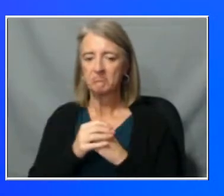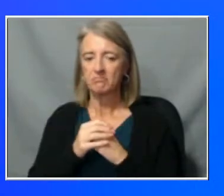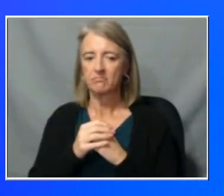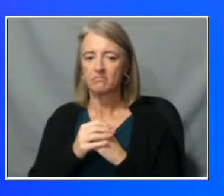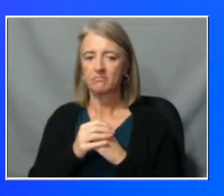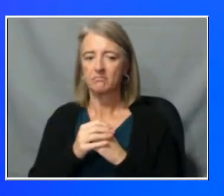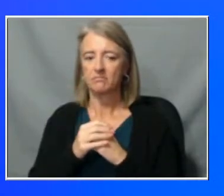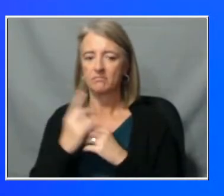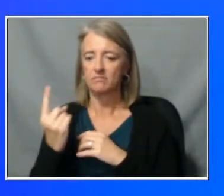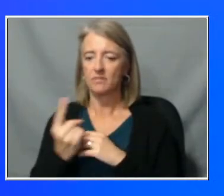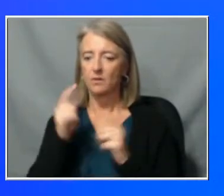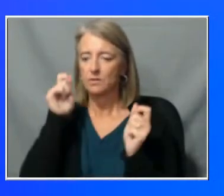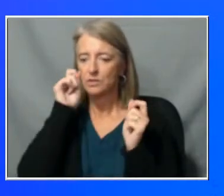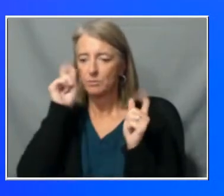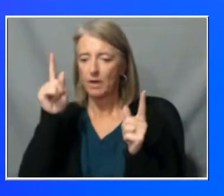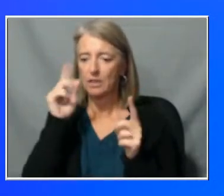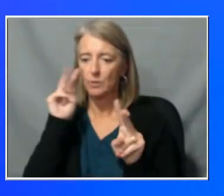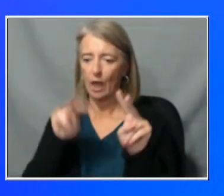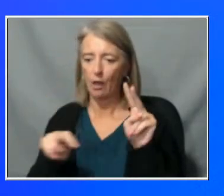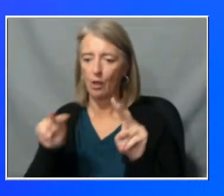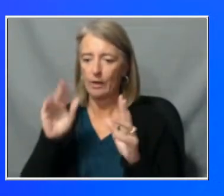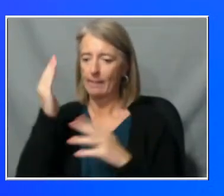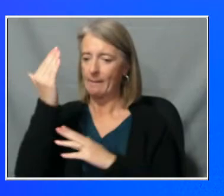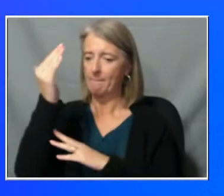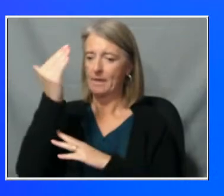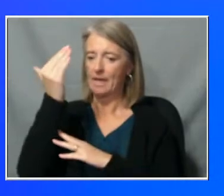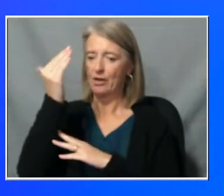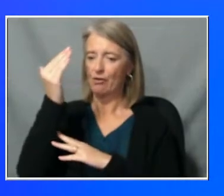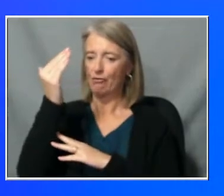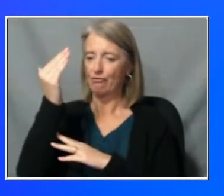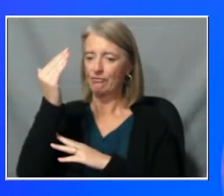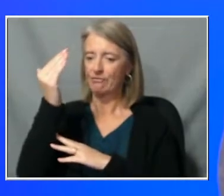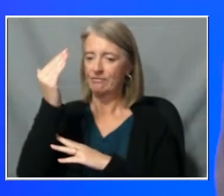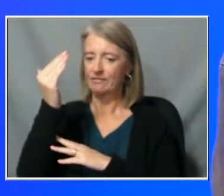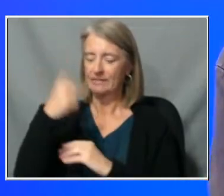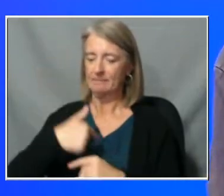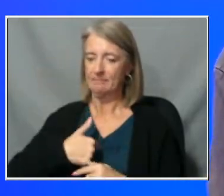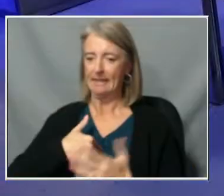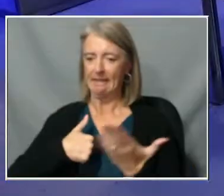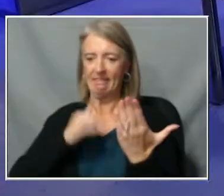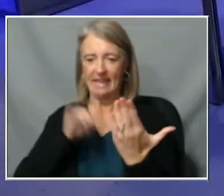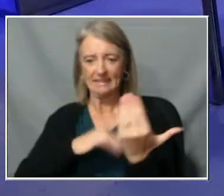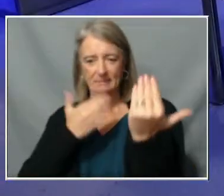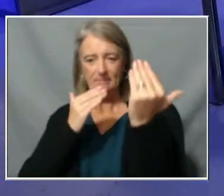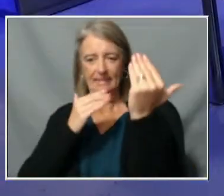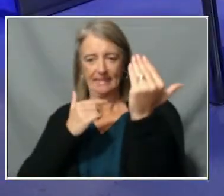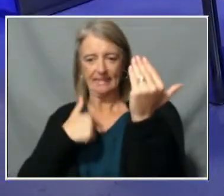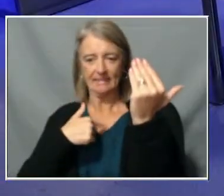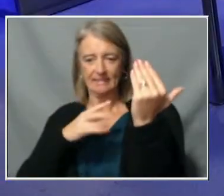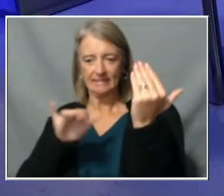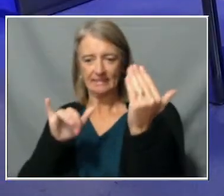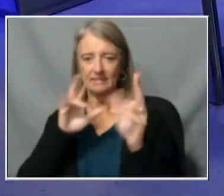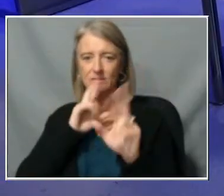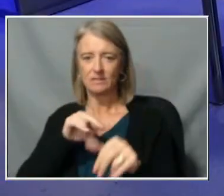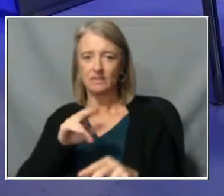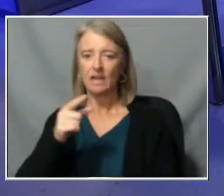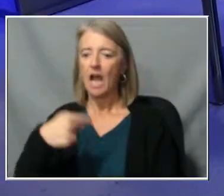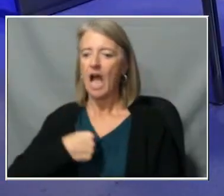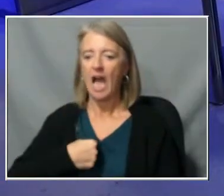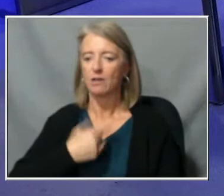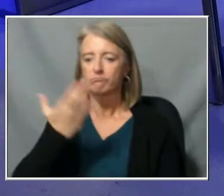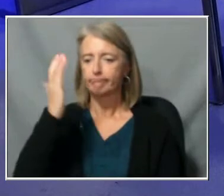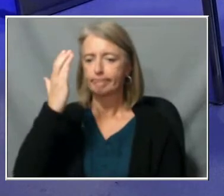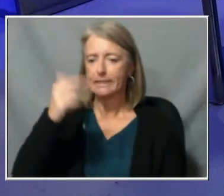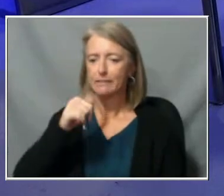always surprised when I look in the mirror. Yeah. And it's me. Do you have the same reaction? I turn the mirror around.